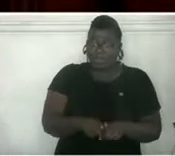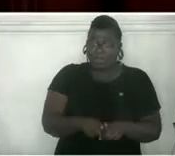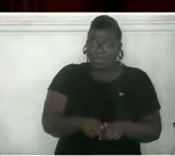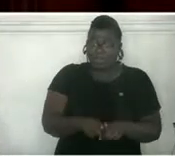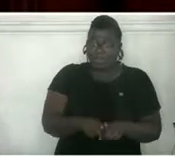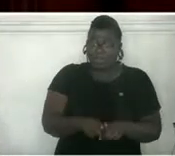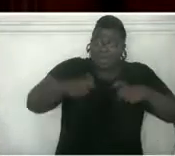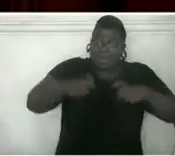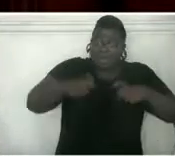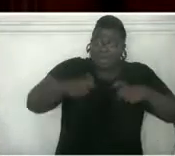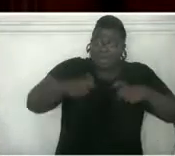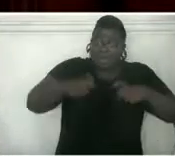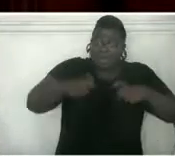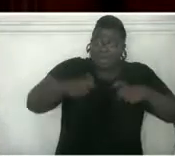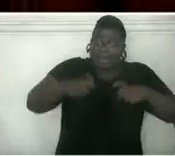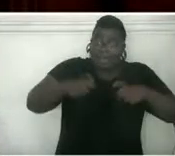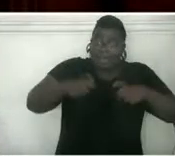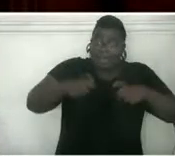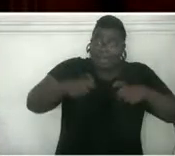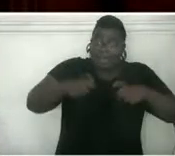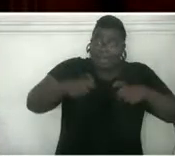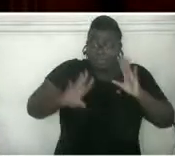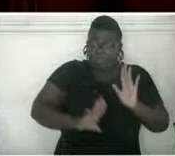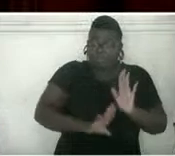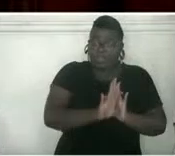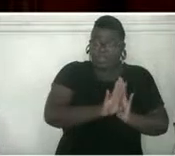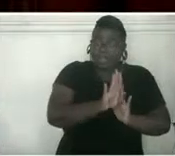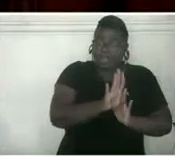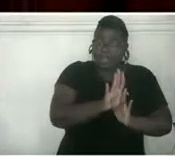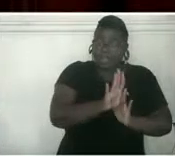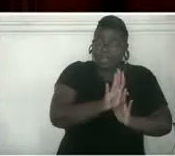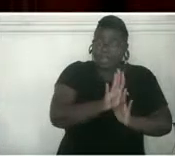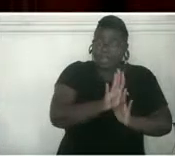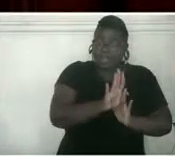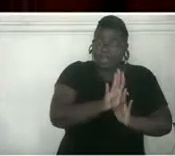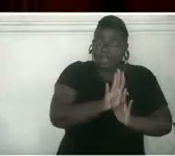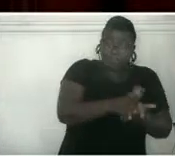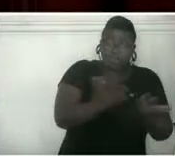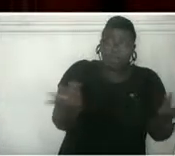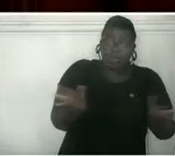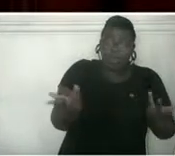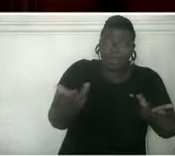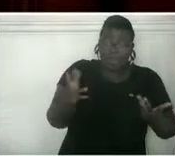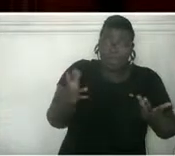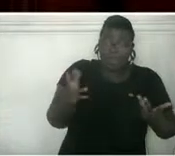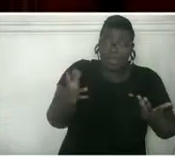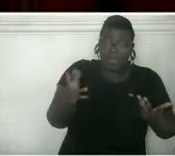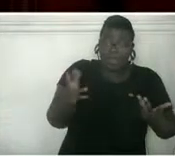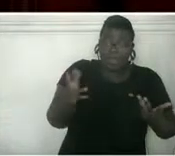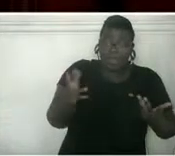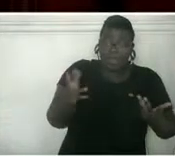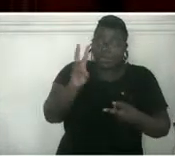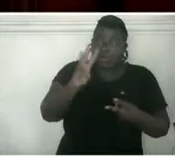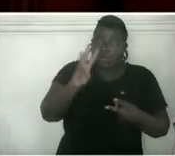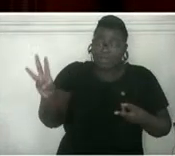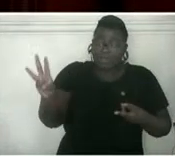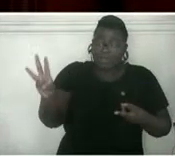largest unemployment increases were recorded in KwaZulu-Natal, Western Cape, and